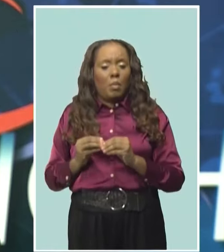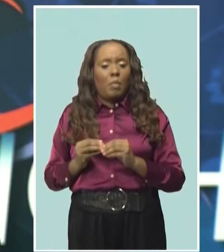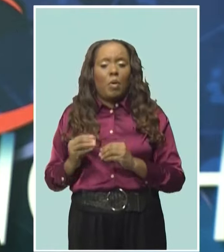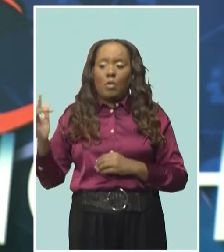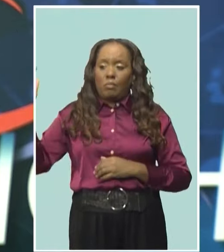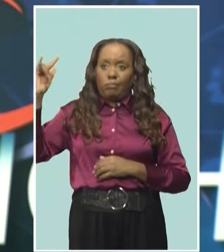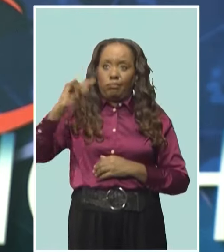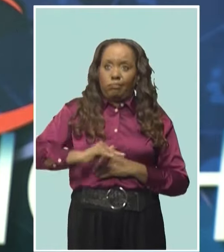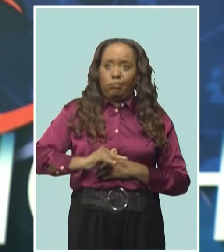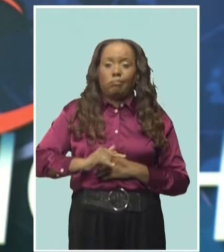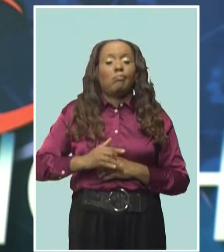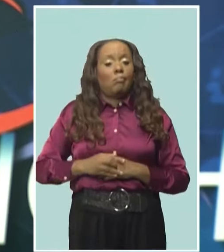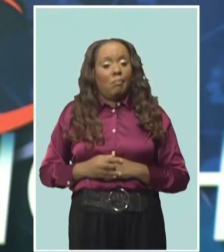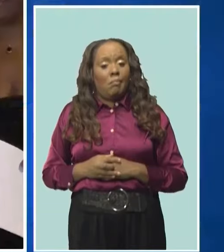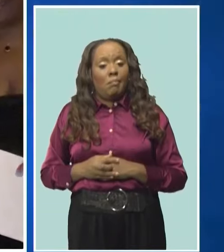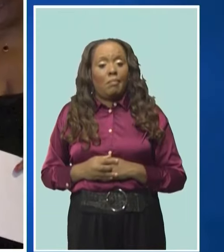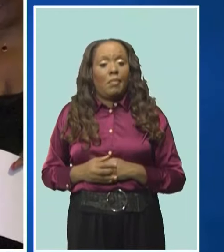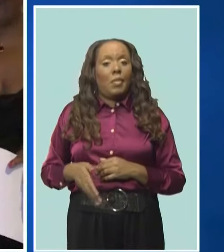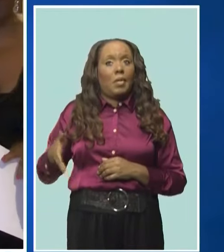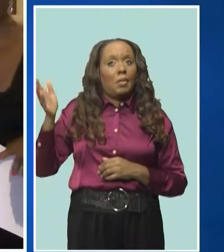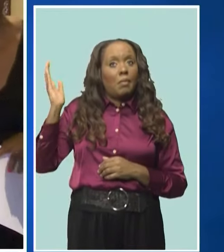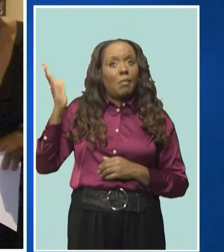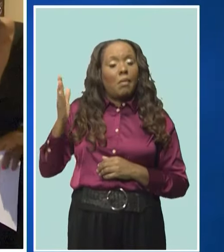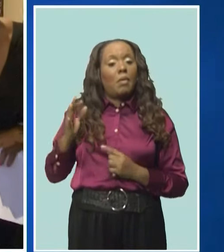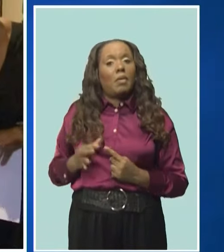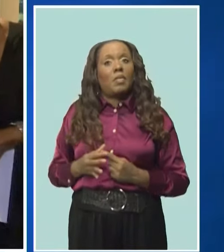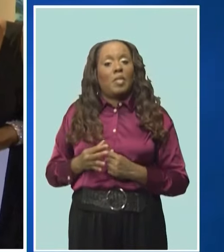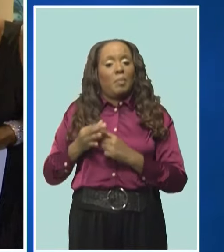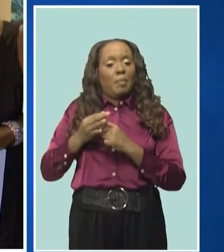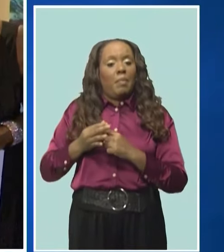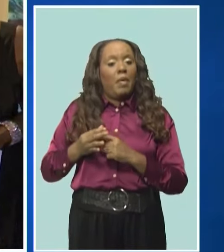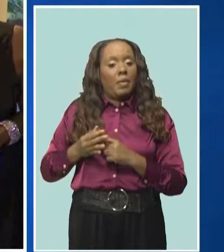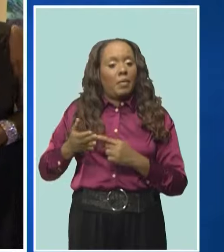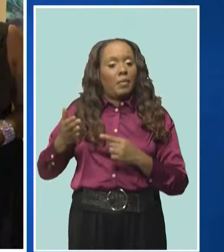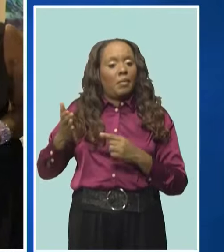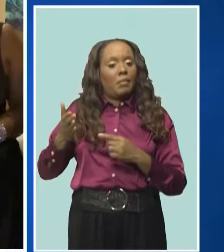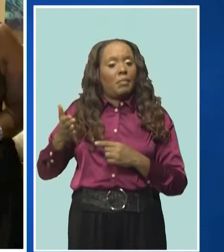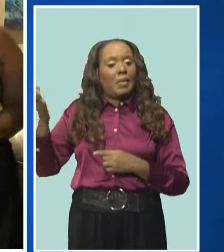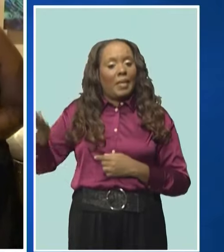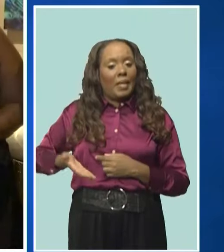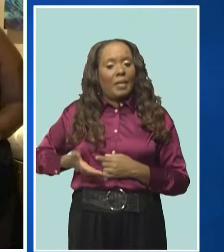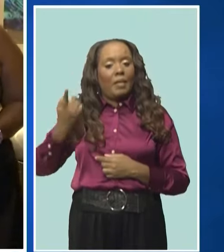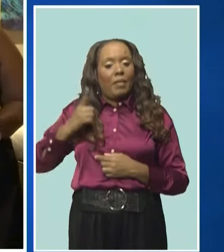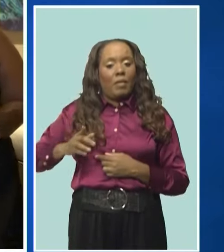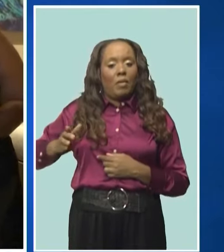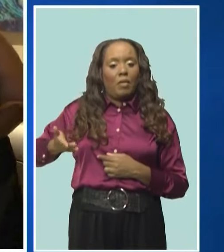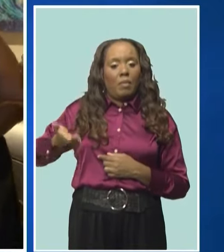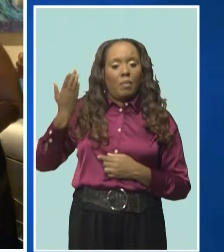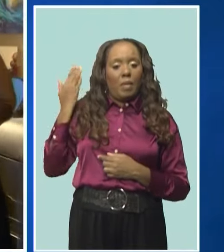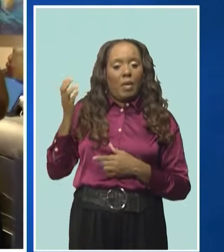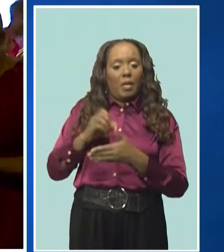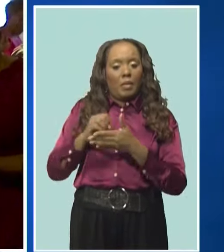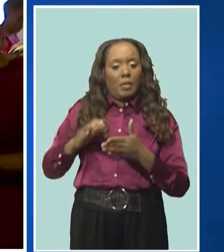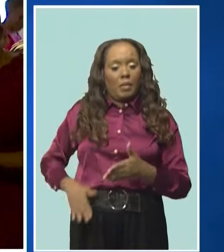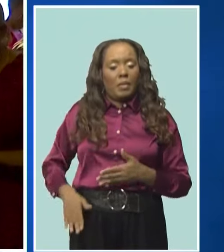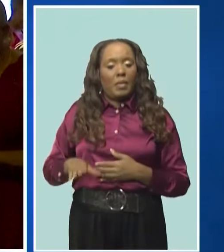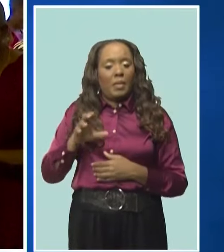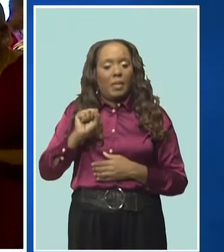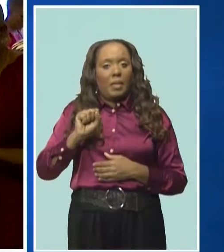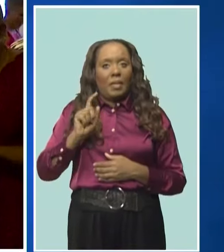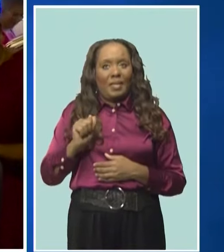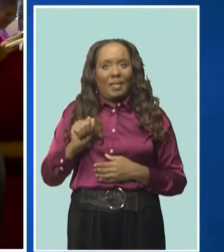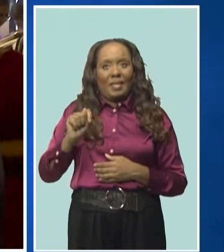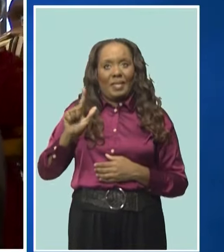to the island. He was speaking as the specially invited guest at a reunion for past stalwarts and students of the St.